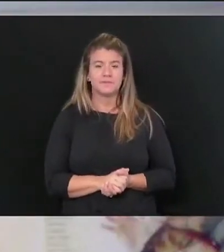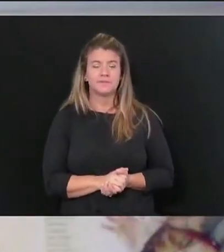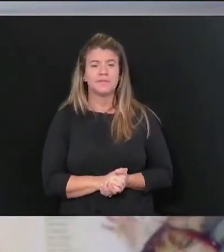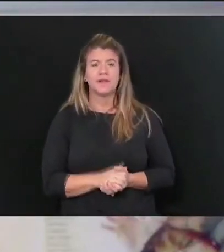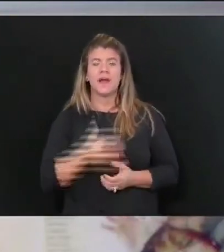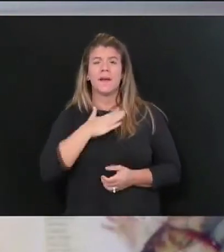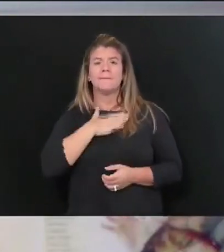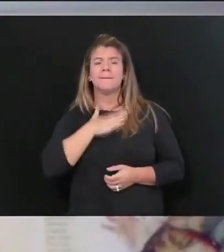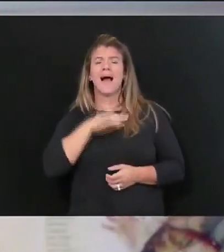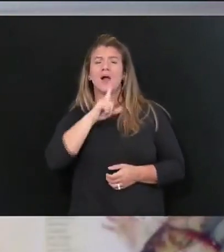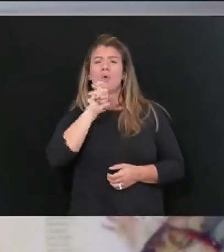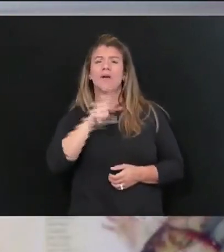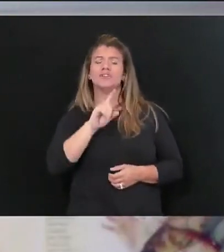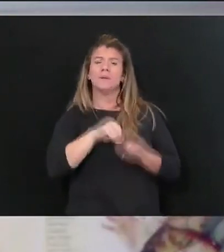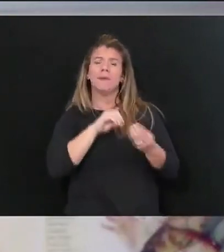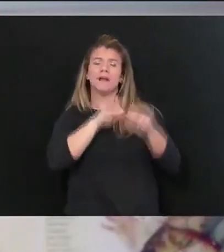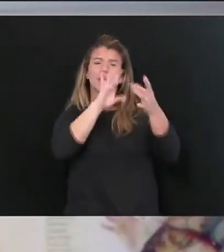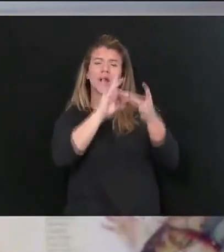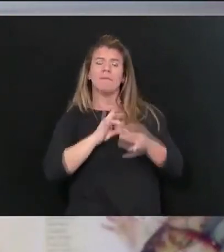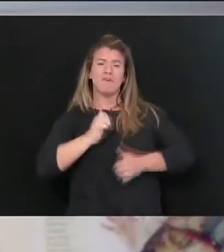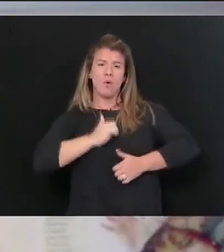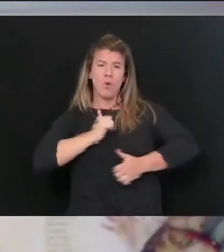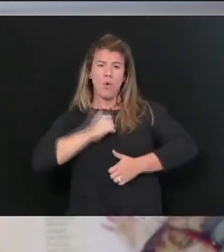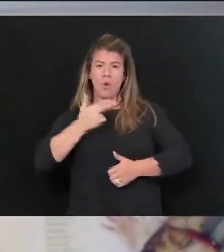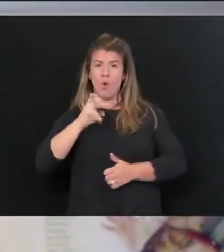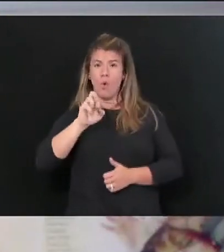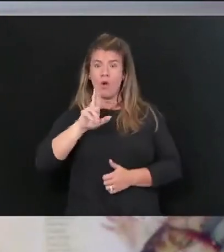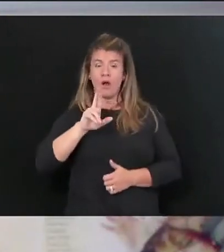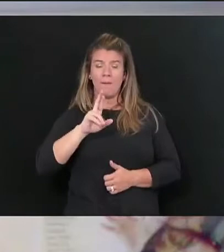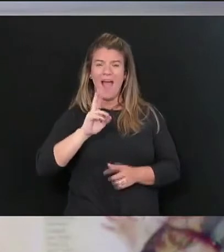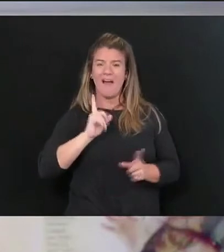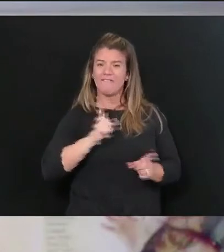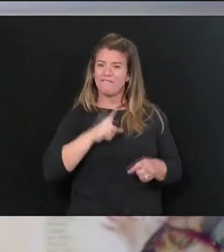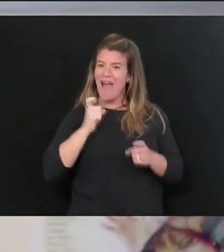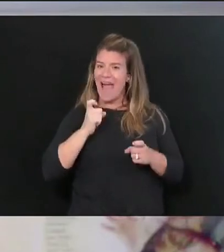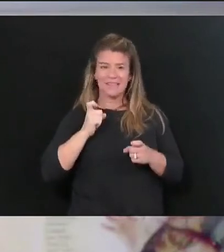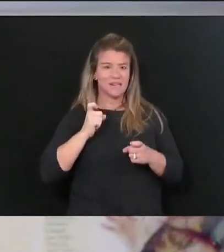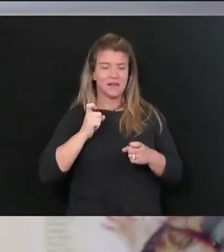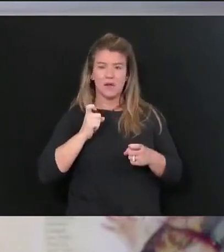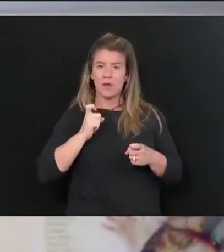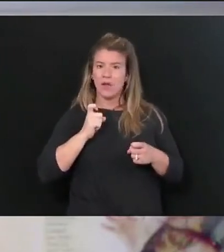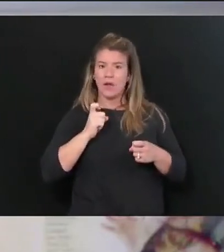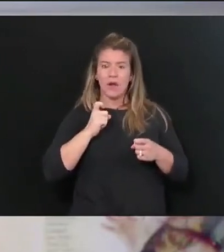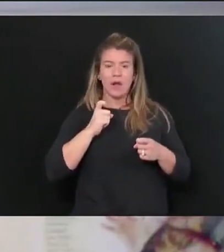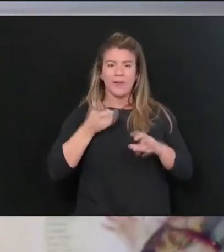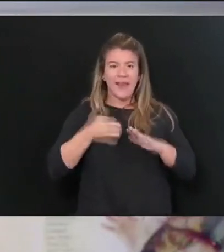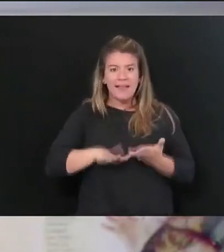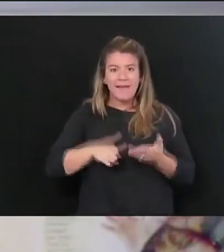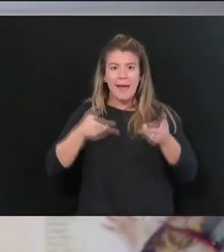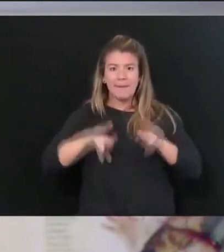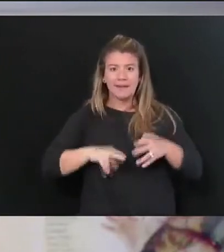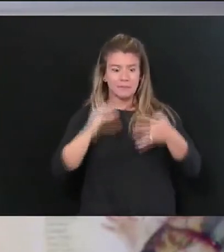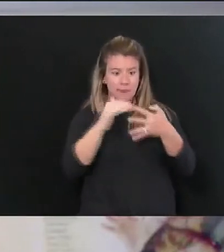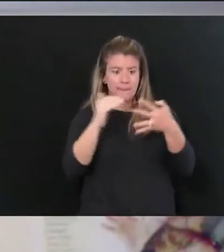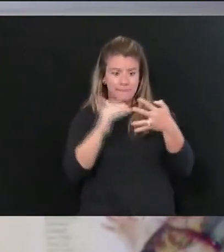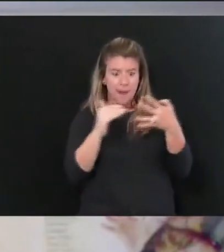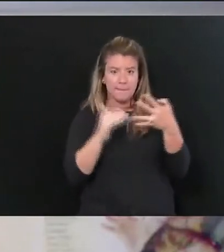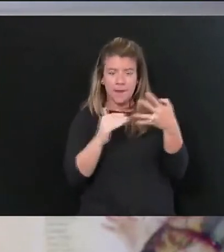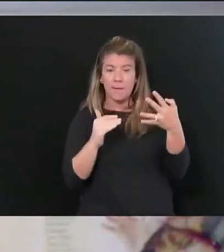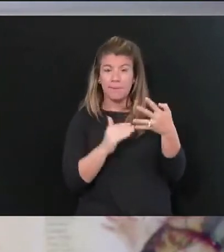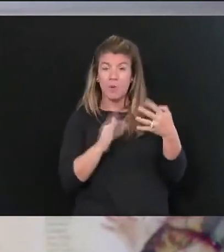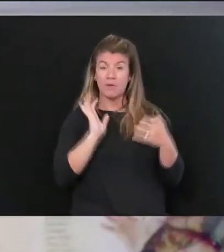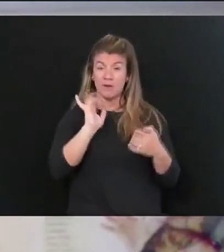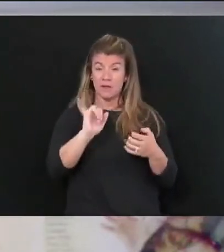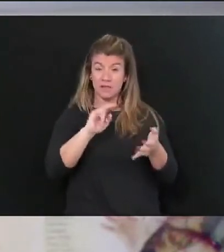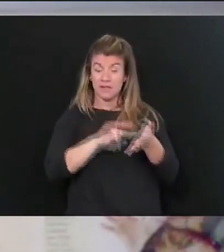Hoyer just made about how quickly we keep reaching the next of these morbid milestones. Does that